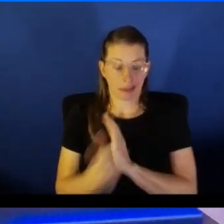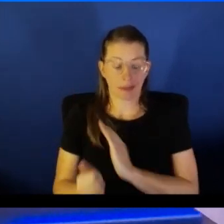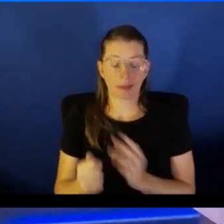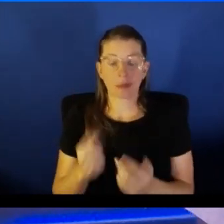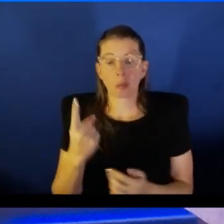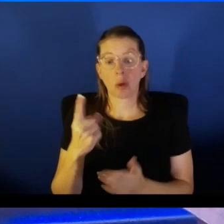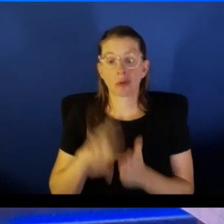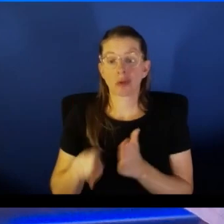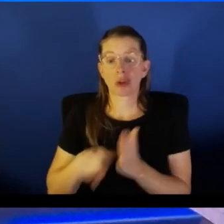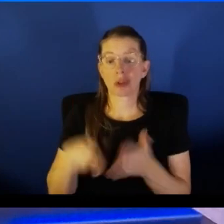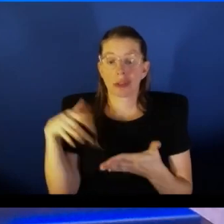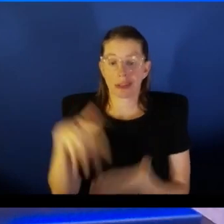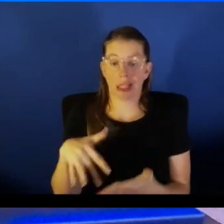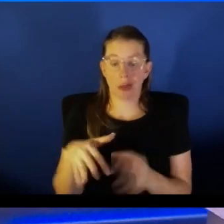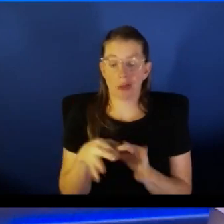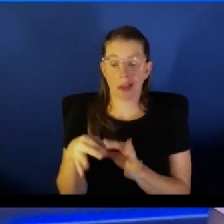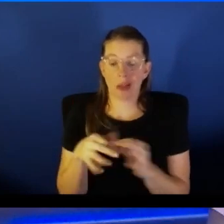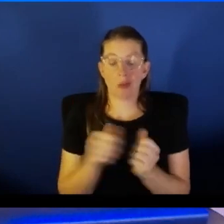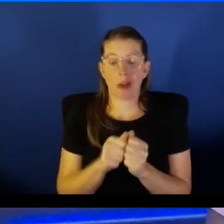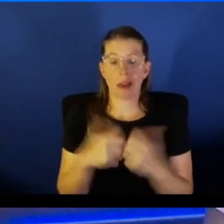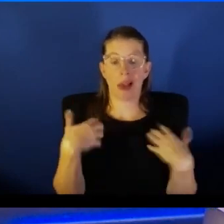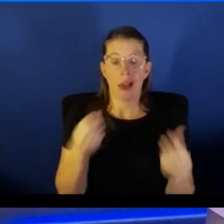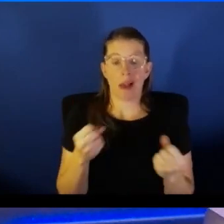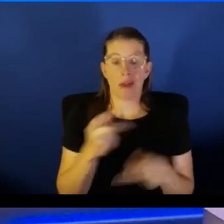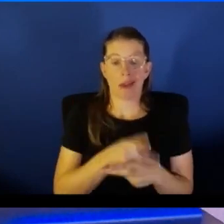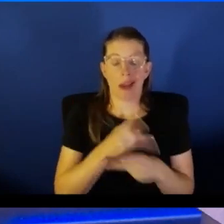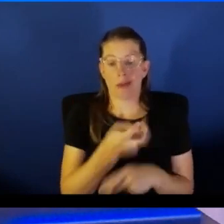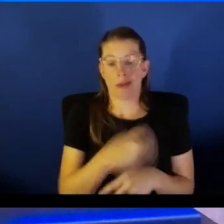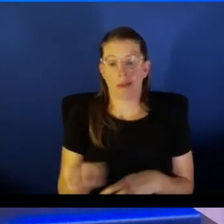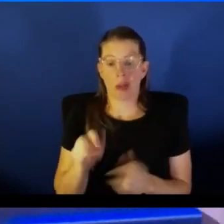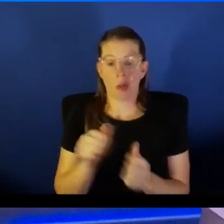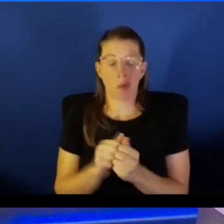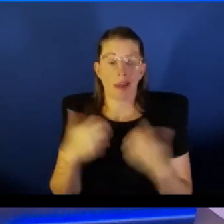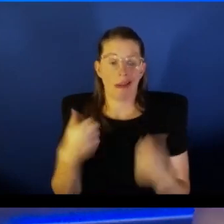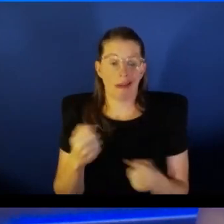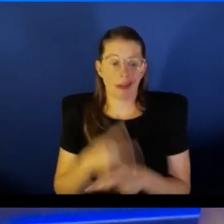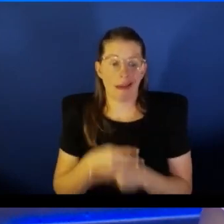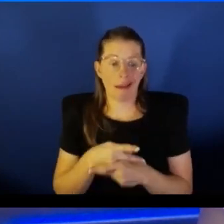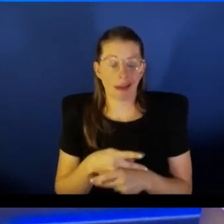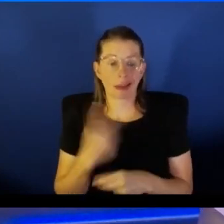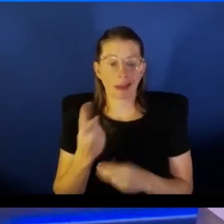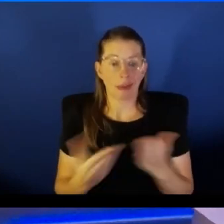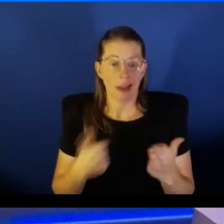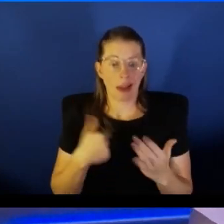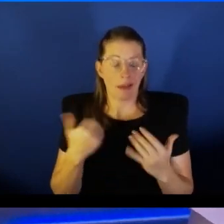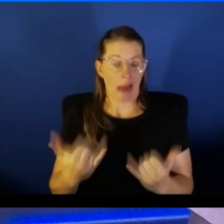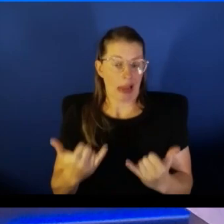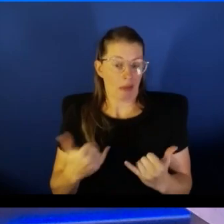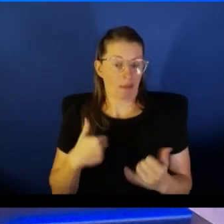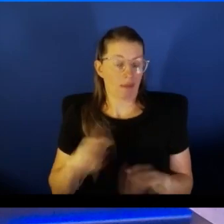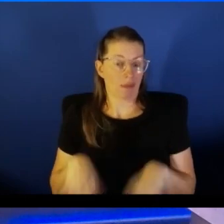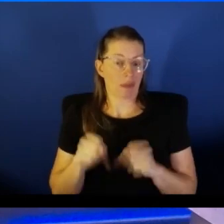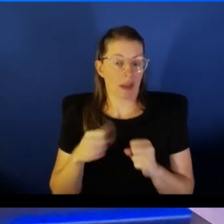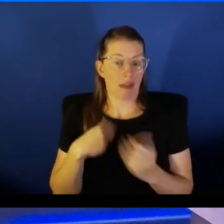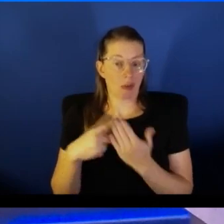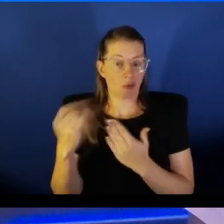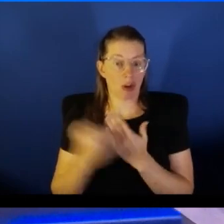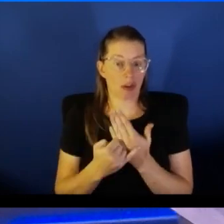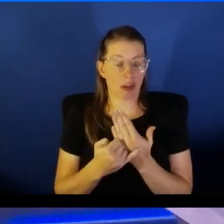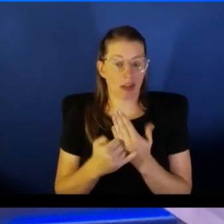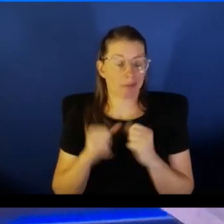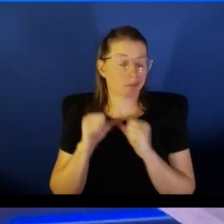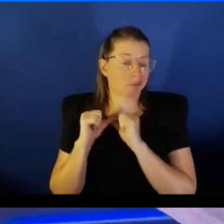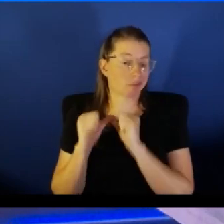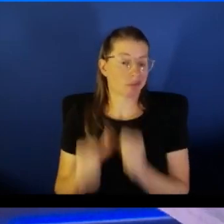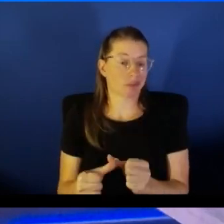that related to healthcare transition with healthcare is something that I'm currently doing. So I have a project that is ongoing,